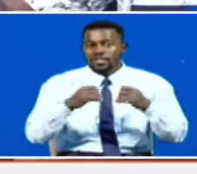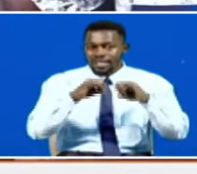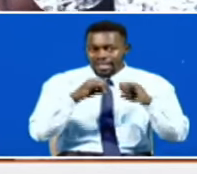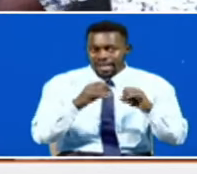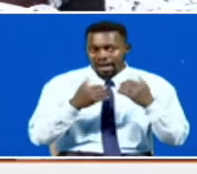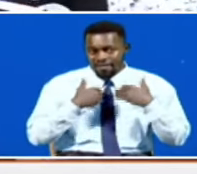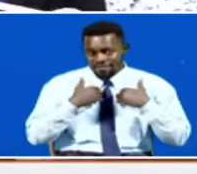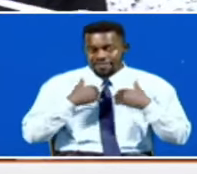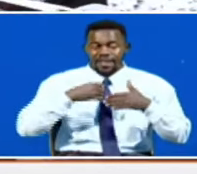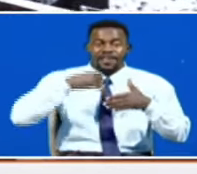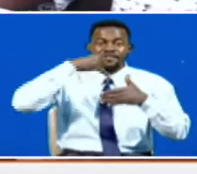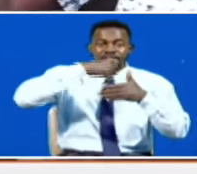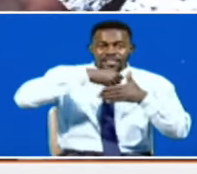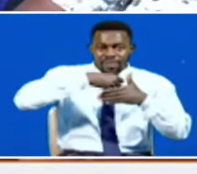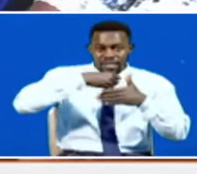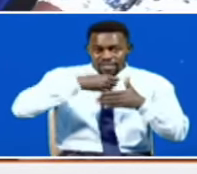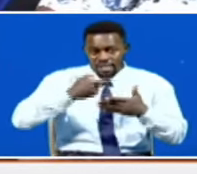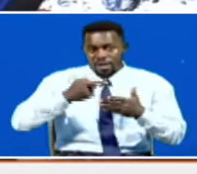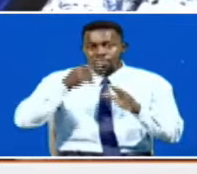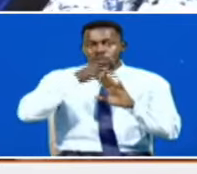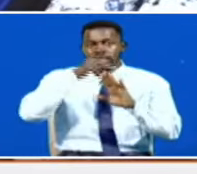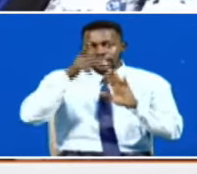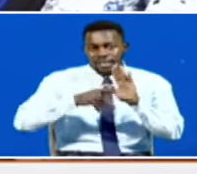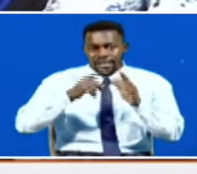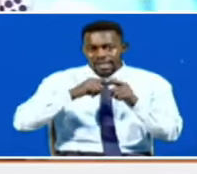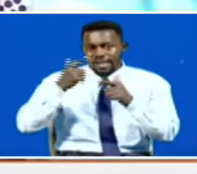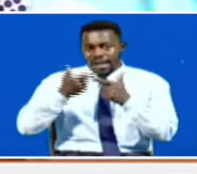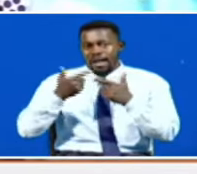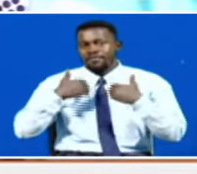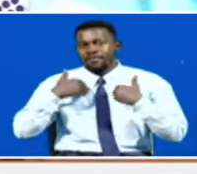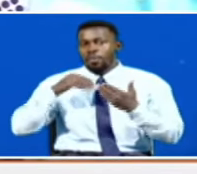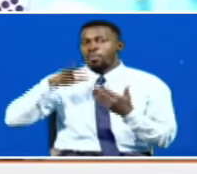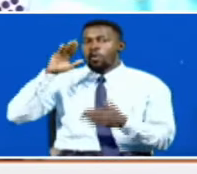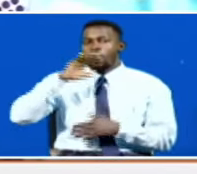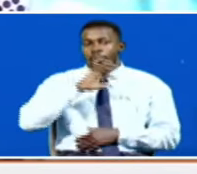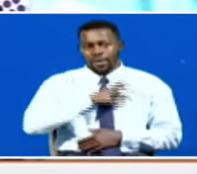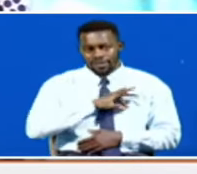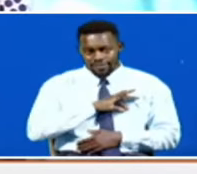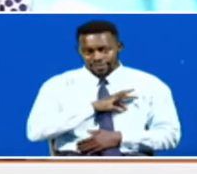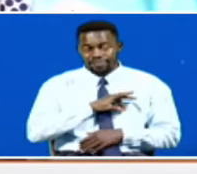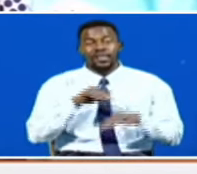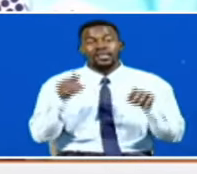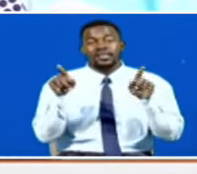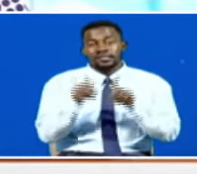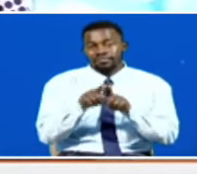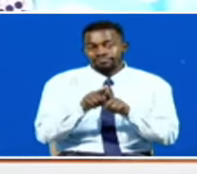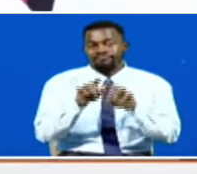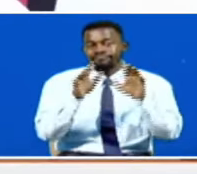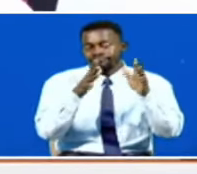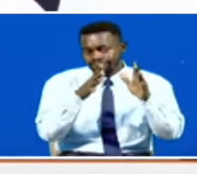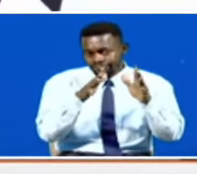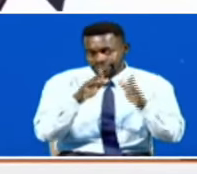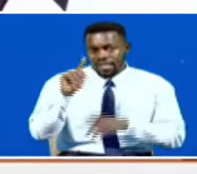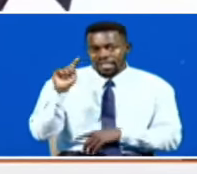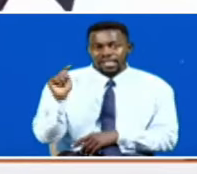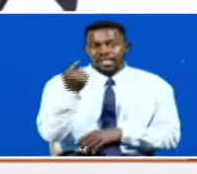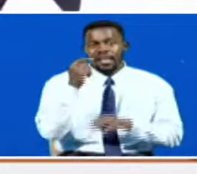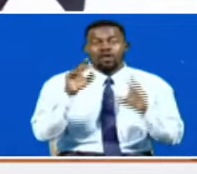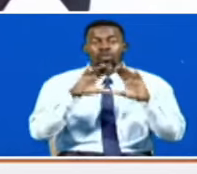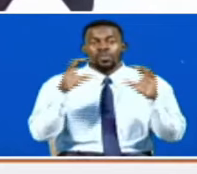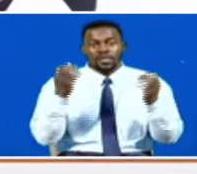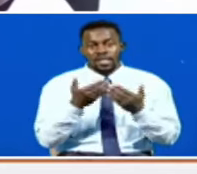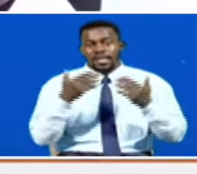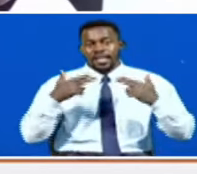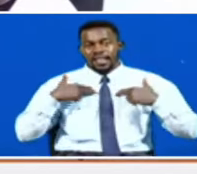projects as an alternative income to their monthly stipends. He also acknowledged the role of Kenya community health promoters